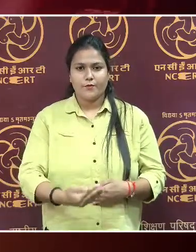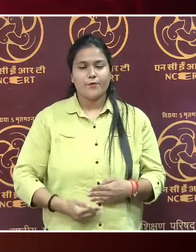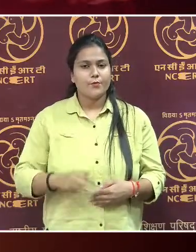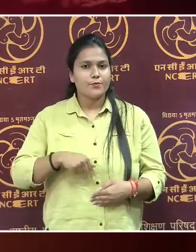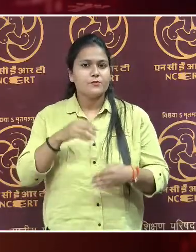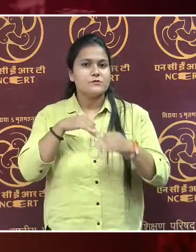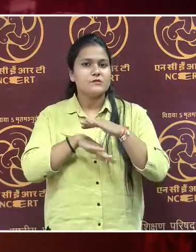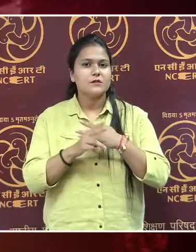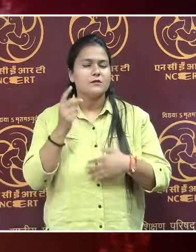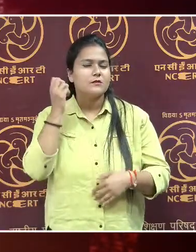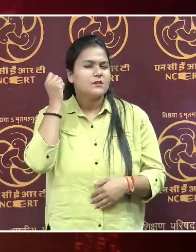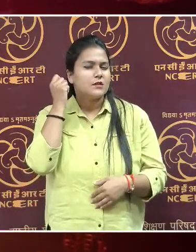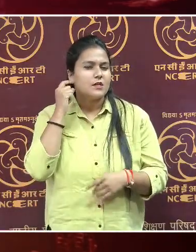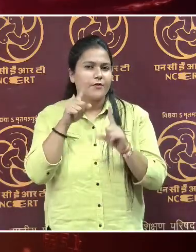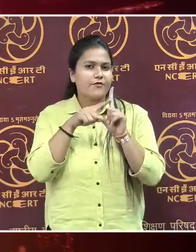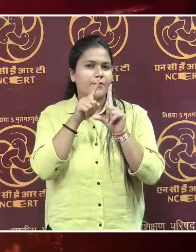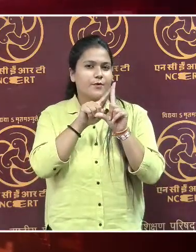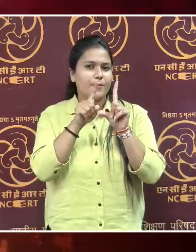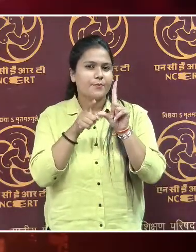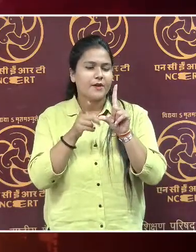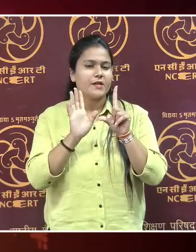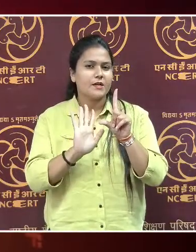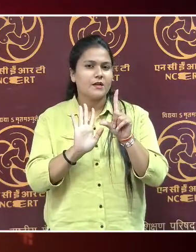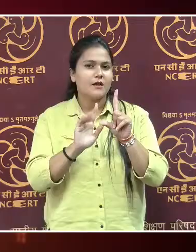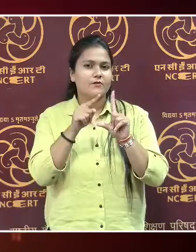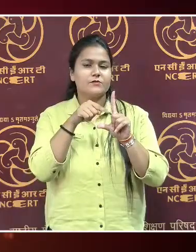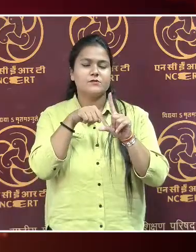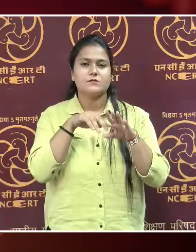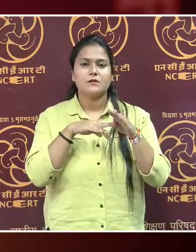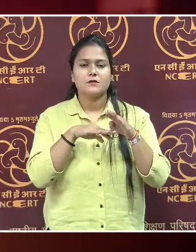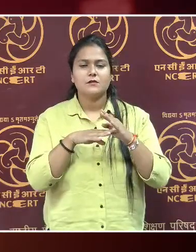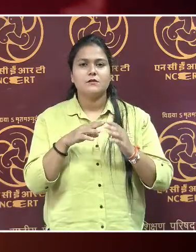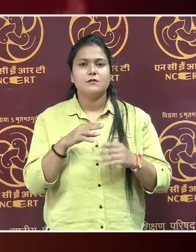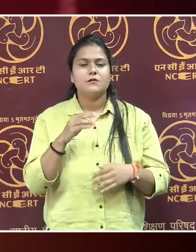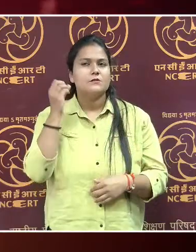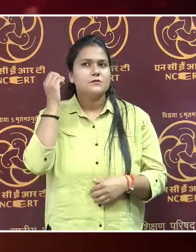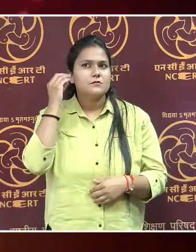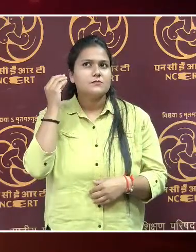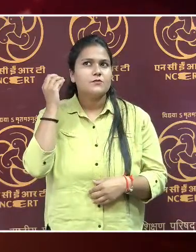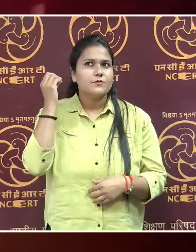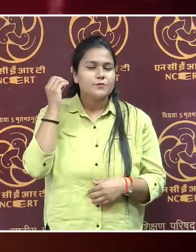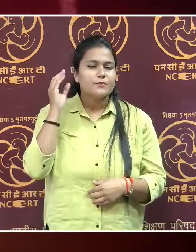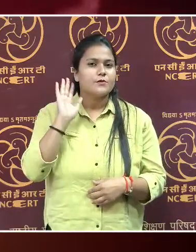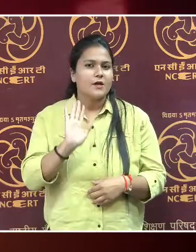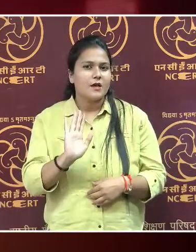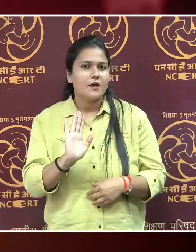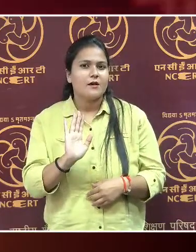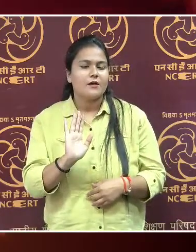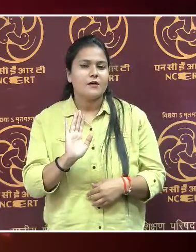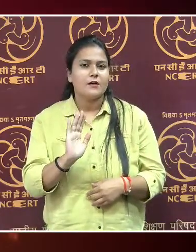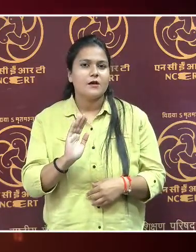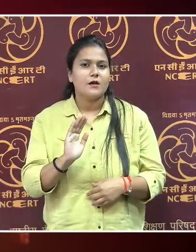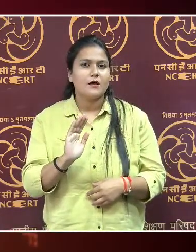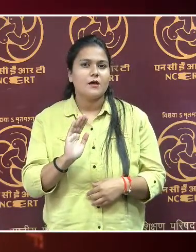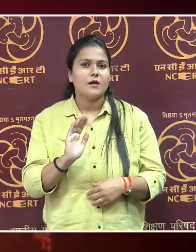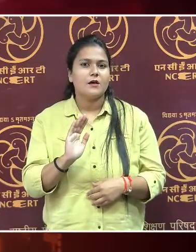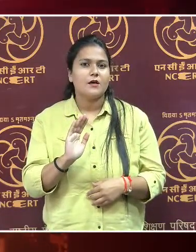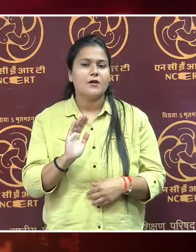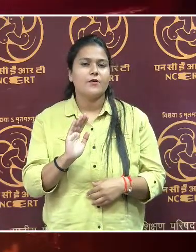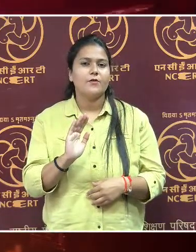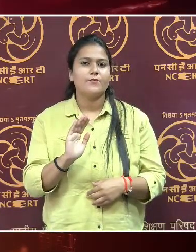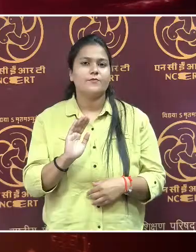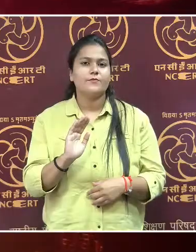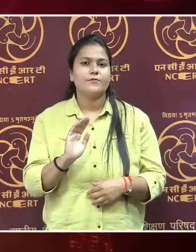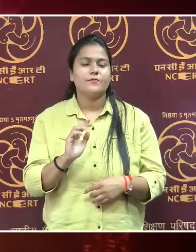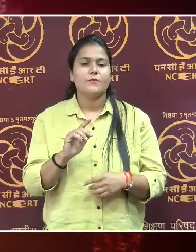mother itself. So by 5 months, the child can start hearing the sounds, and the child can even start hearing the sound which has